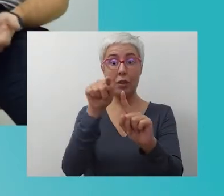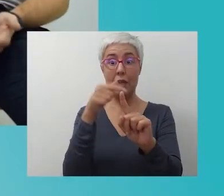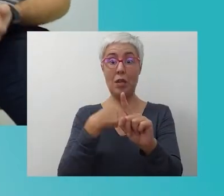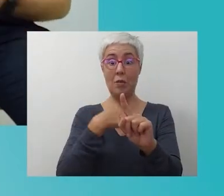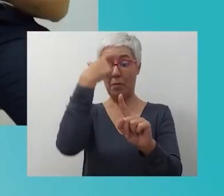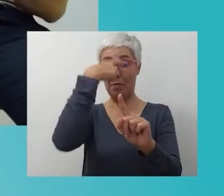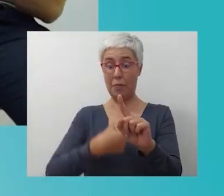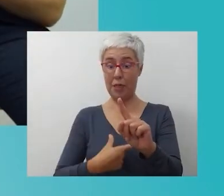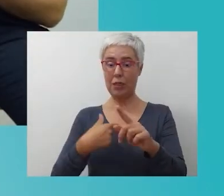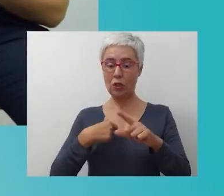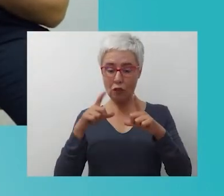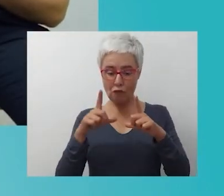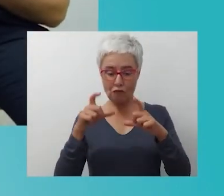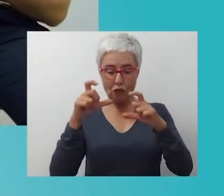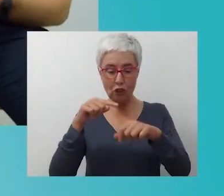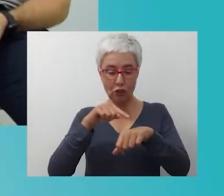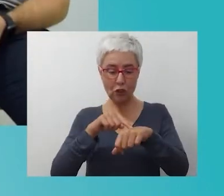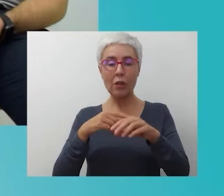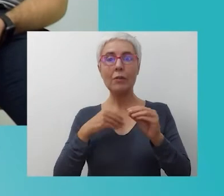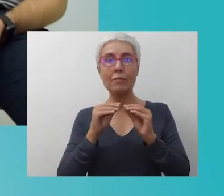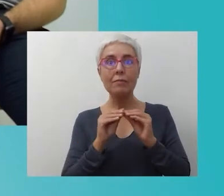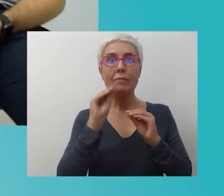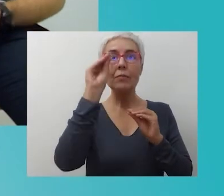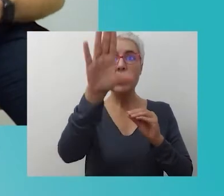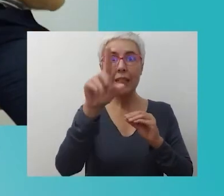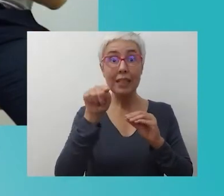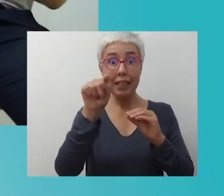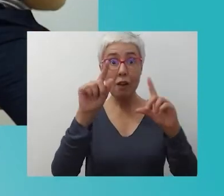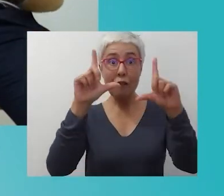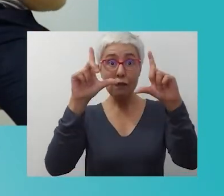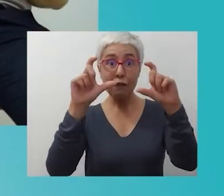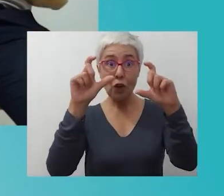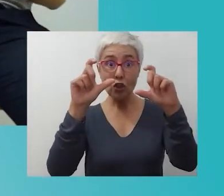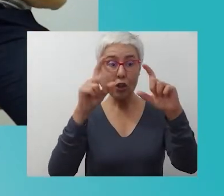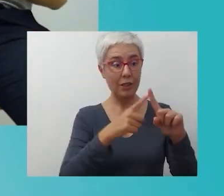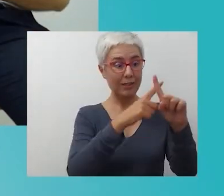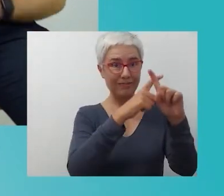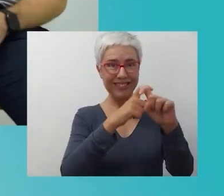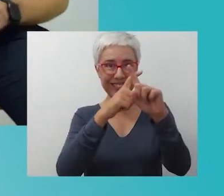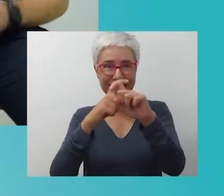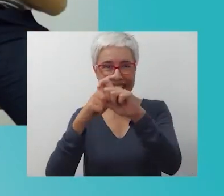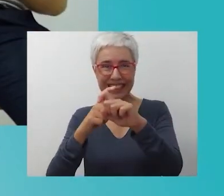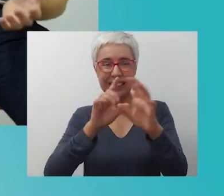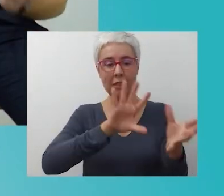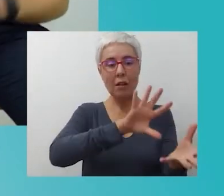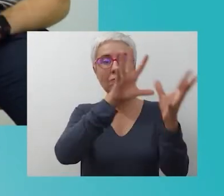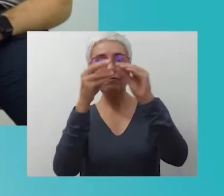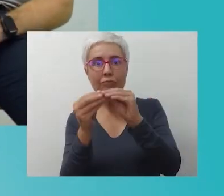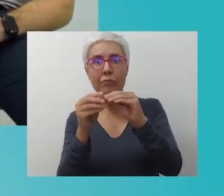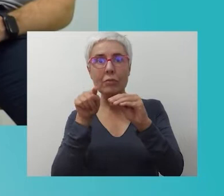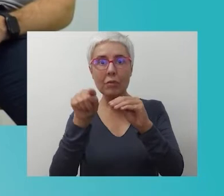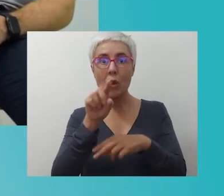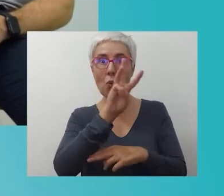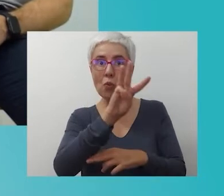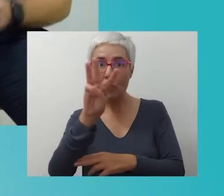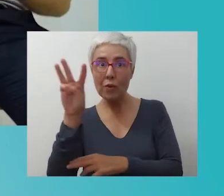upload pictures which are processed by the algorithms. And it even makes a quality check to ensure that the image is